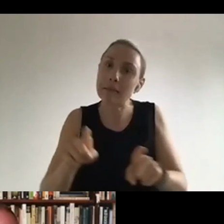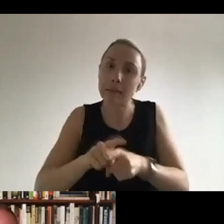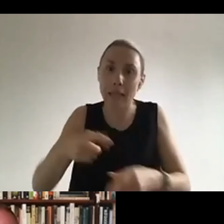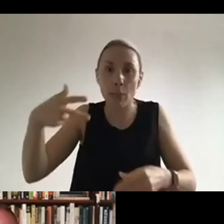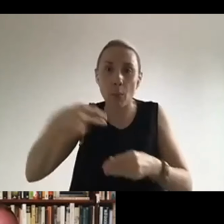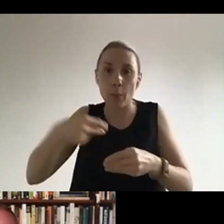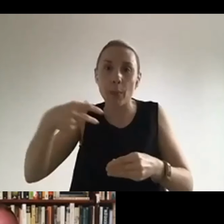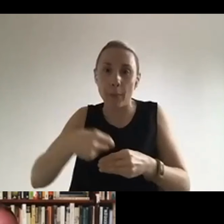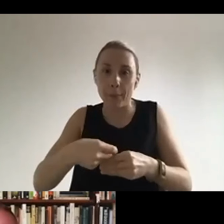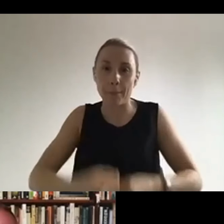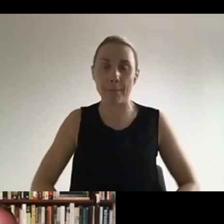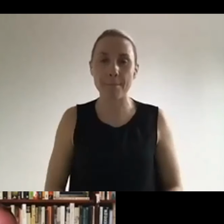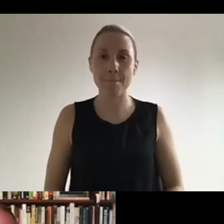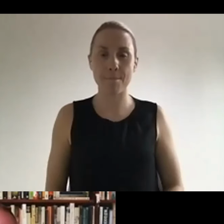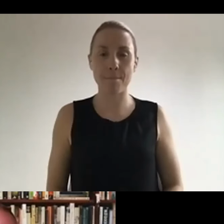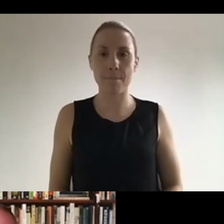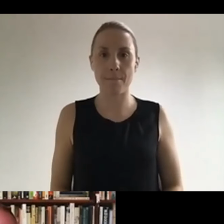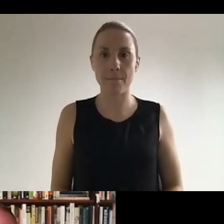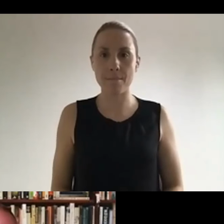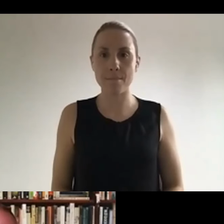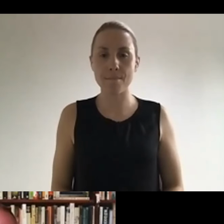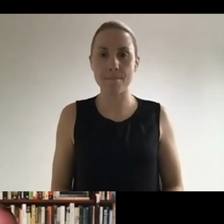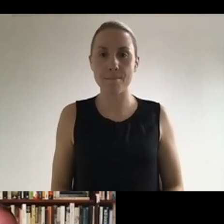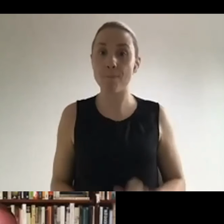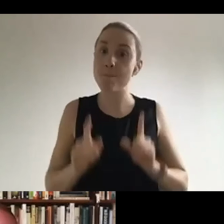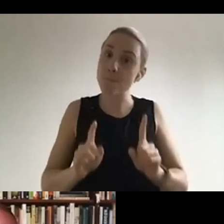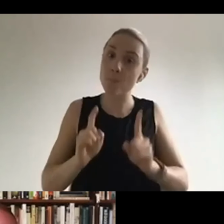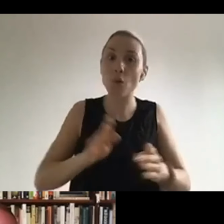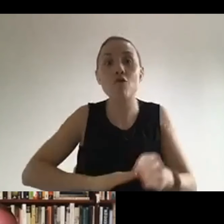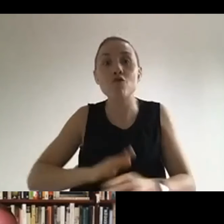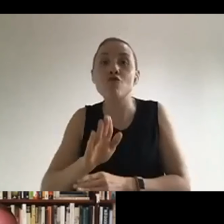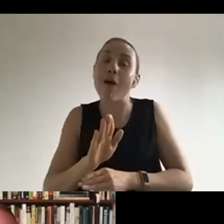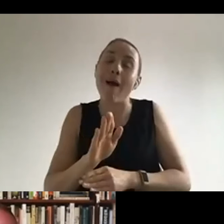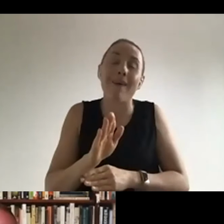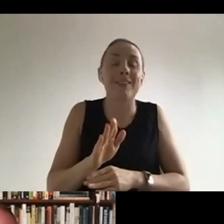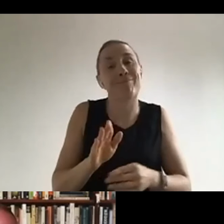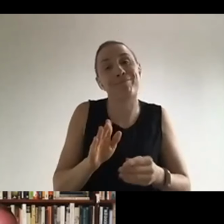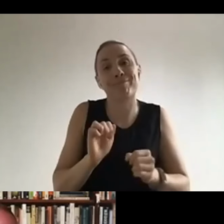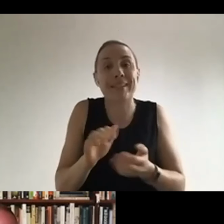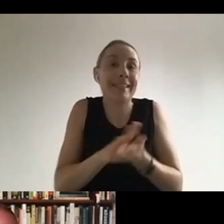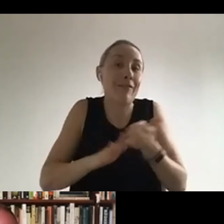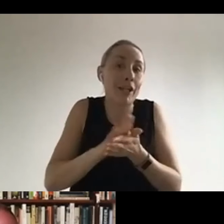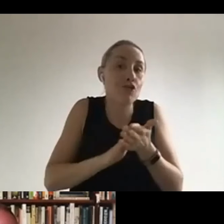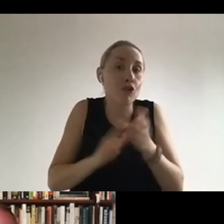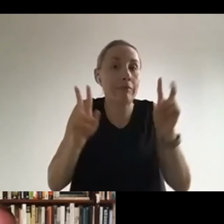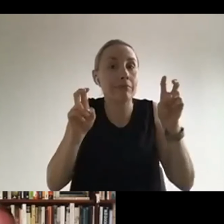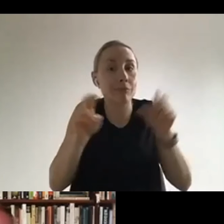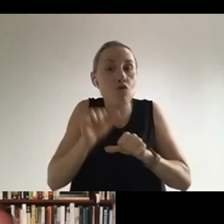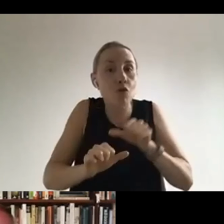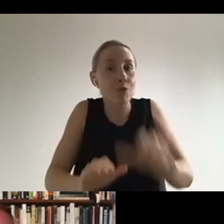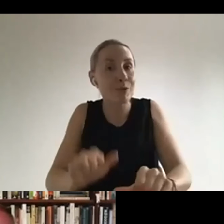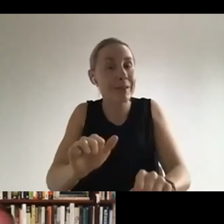I think in the future, it depends on what you call routine, but I think it will definitely become part of